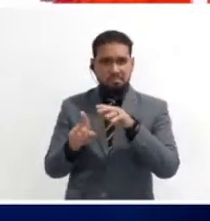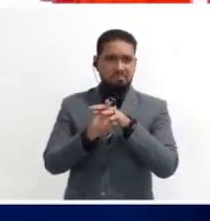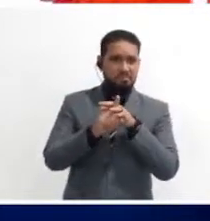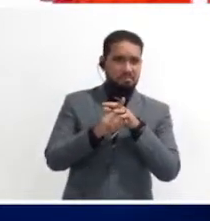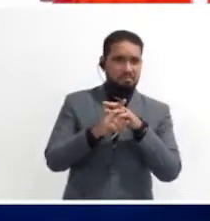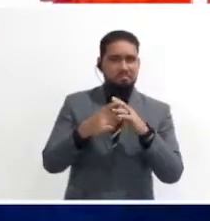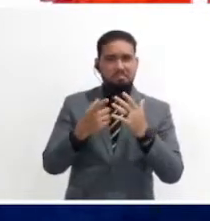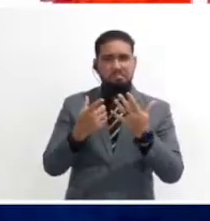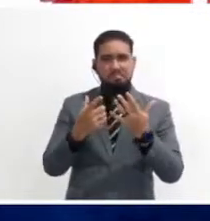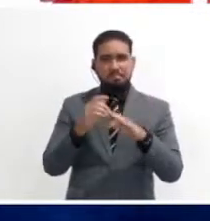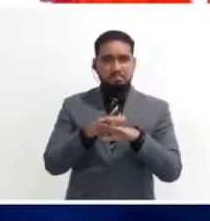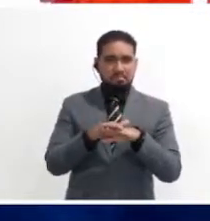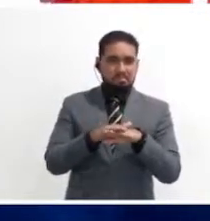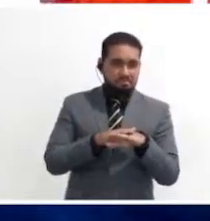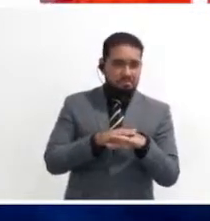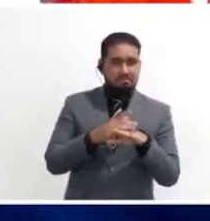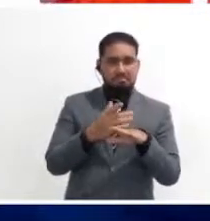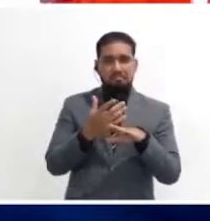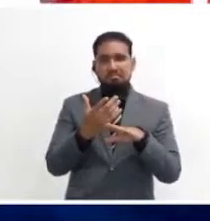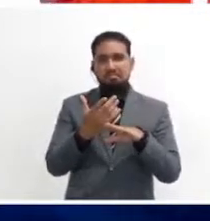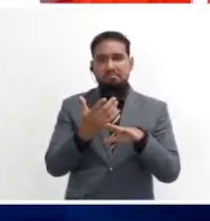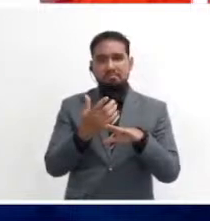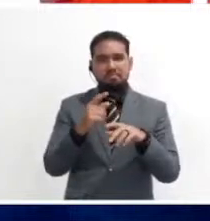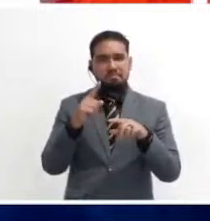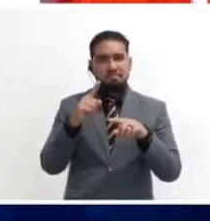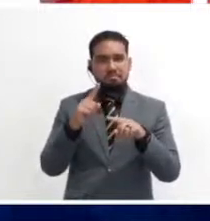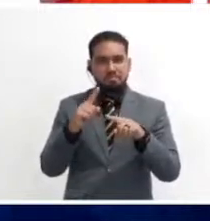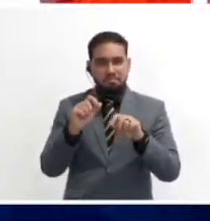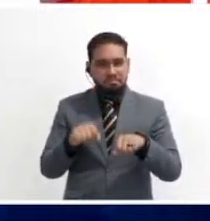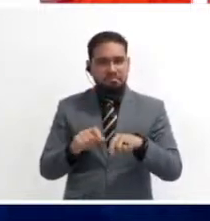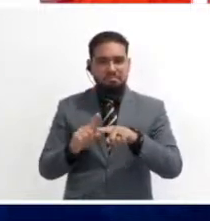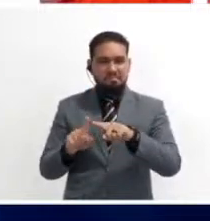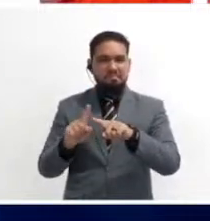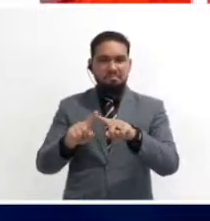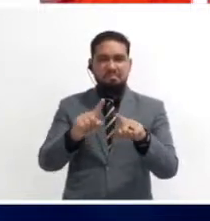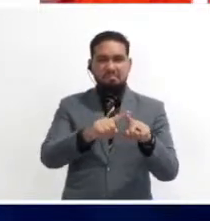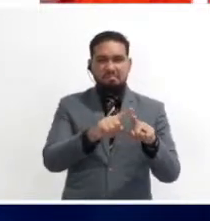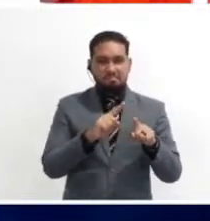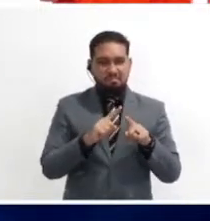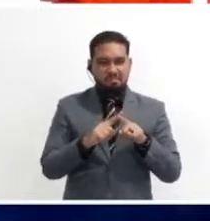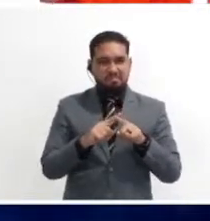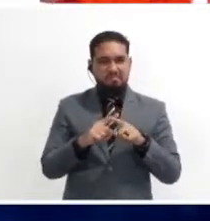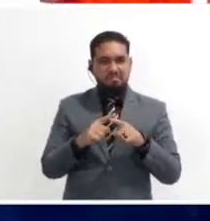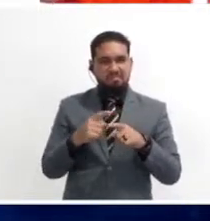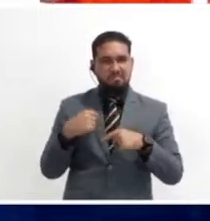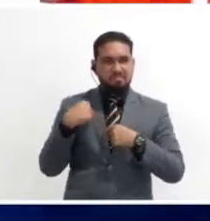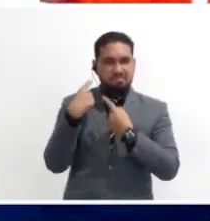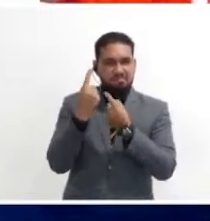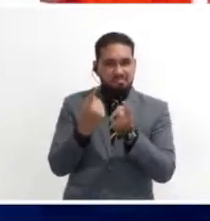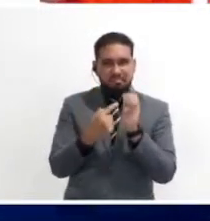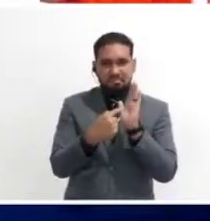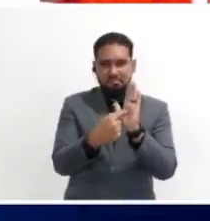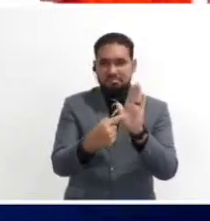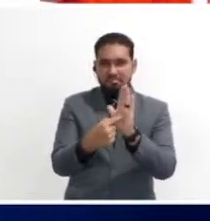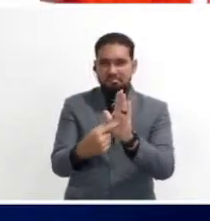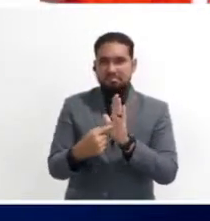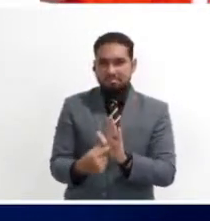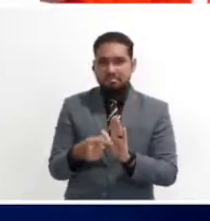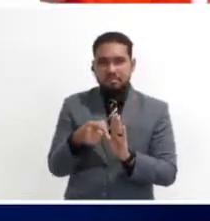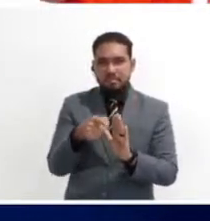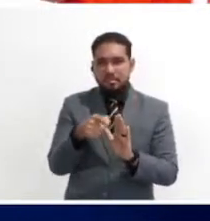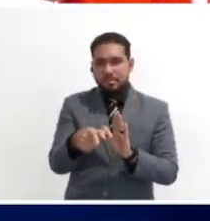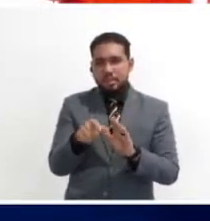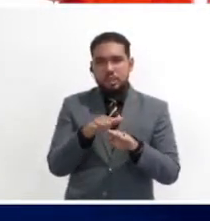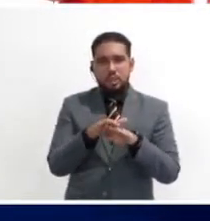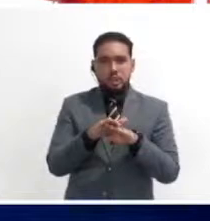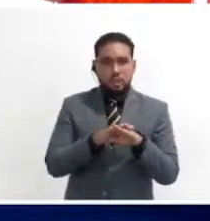looked at so far are called passive. They're just interconnect. They have no functionality otherwise, but they could be another